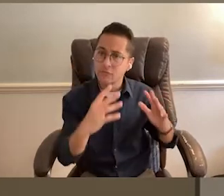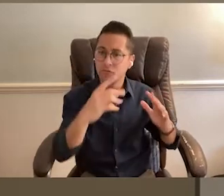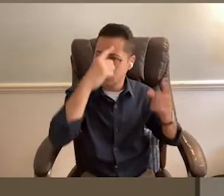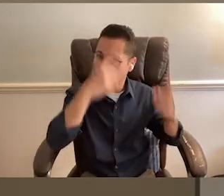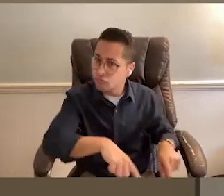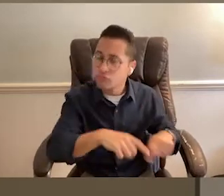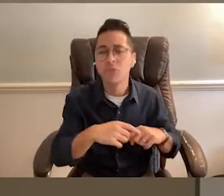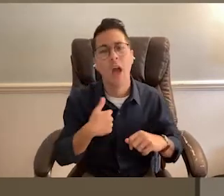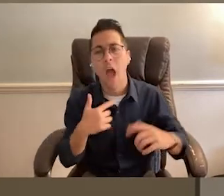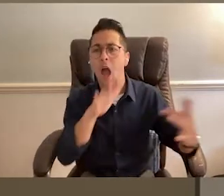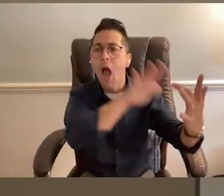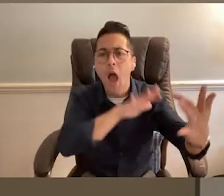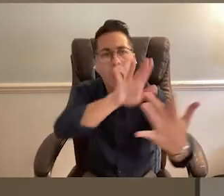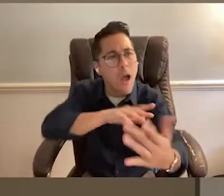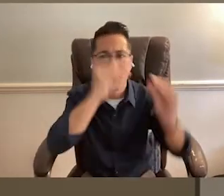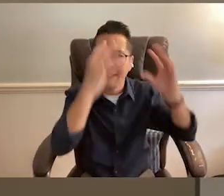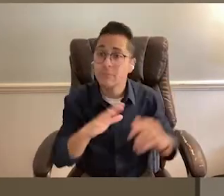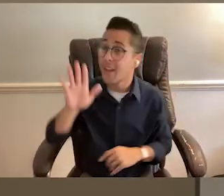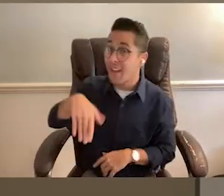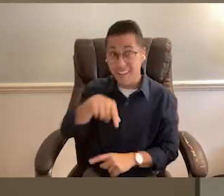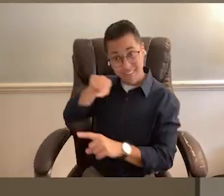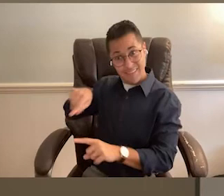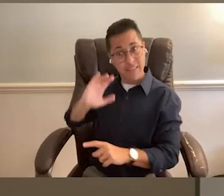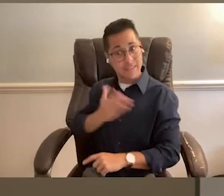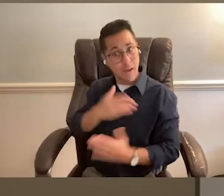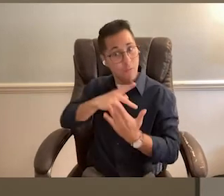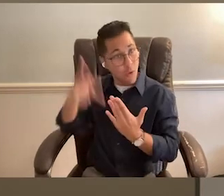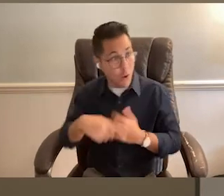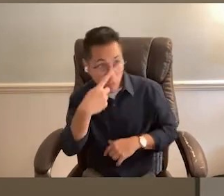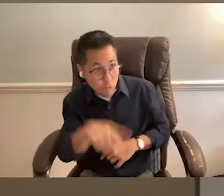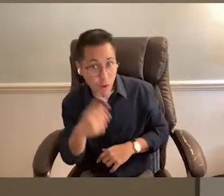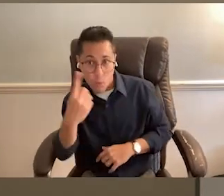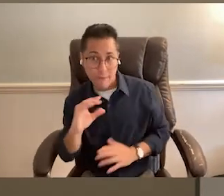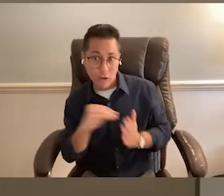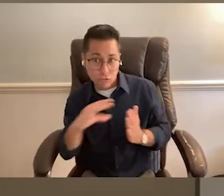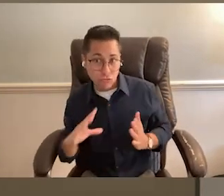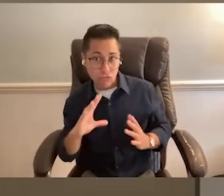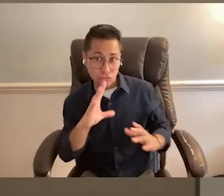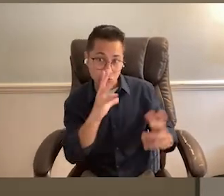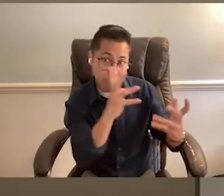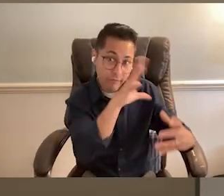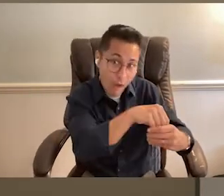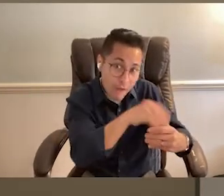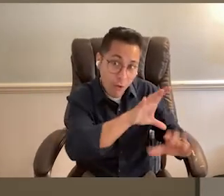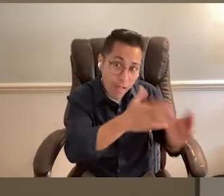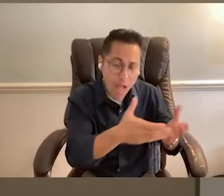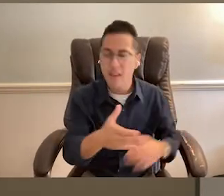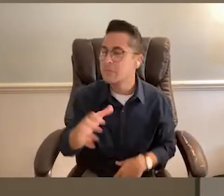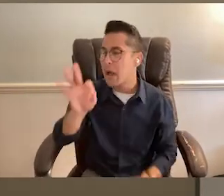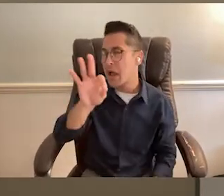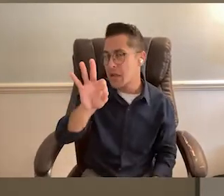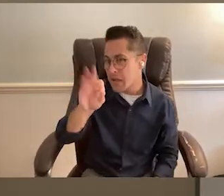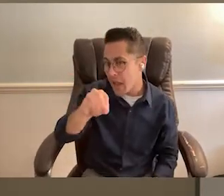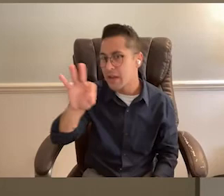courses, sometimes it's 3 courses. We have students who have auditioned for and successfully gotten into the band or the choir, or